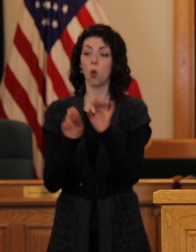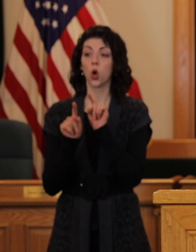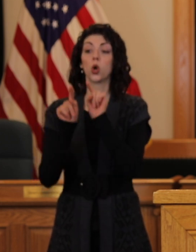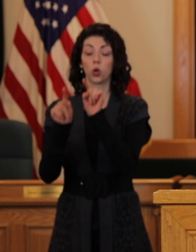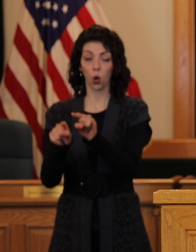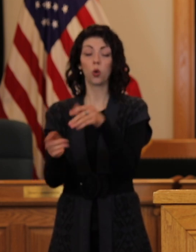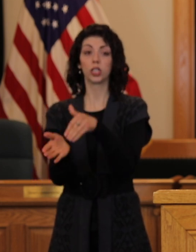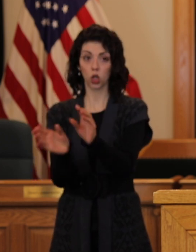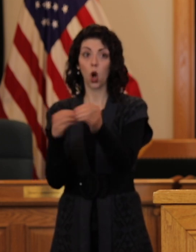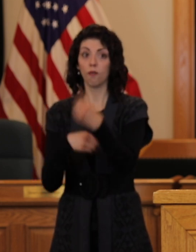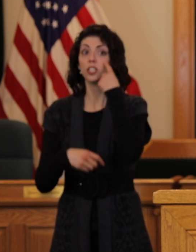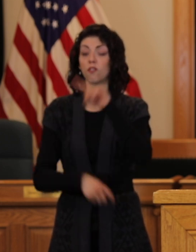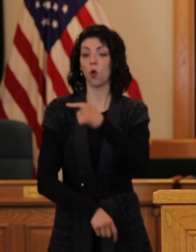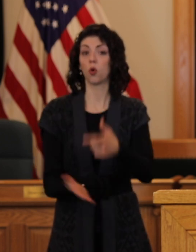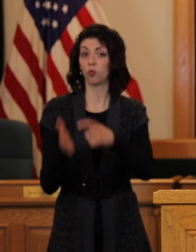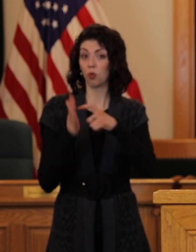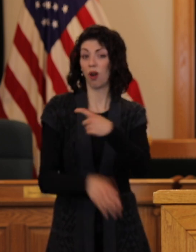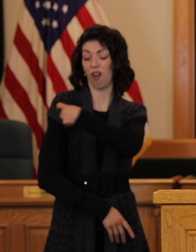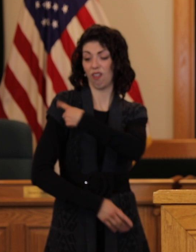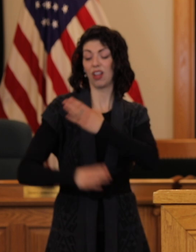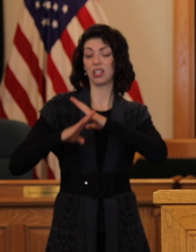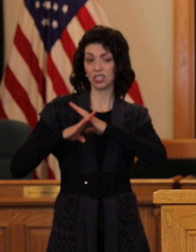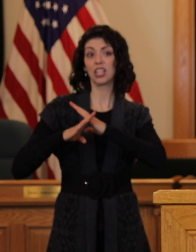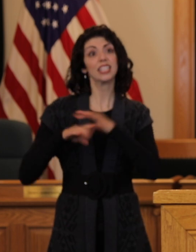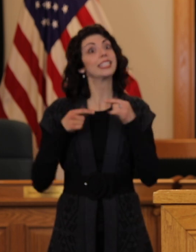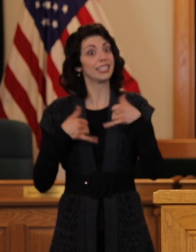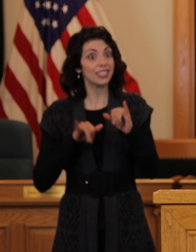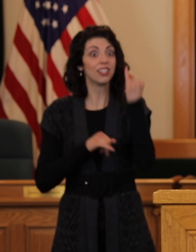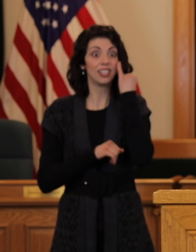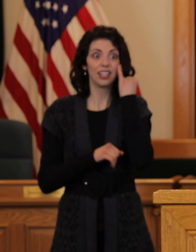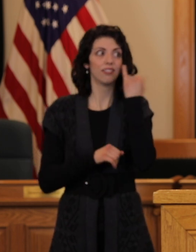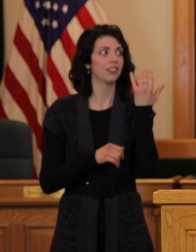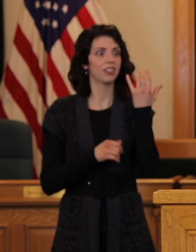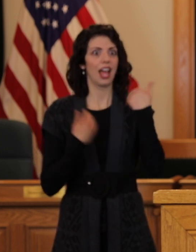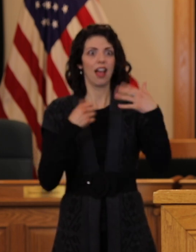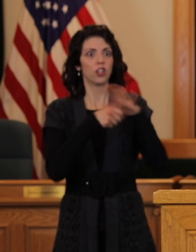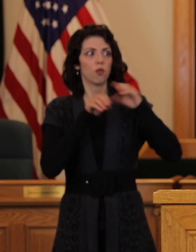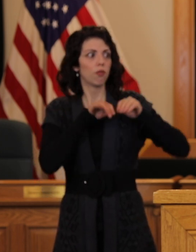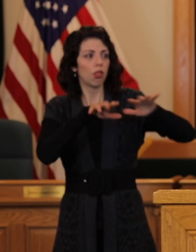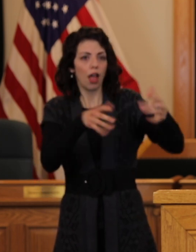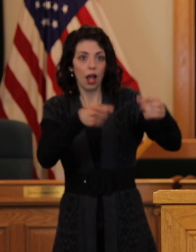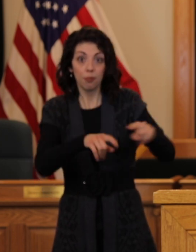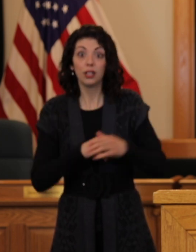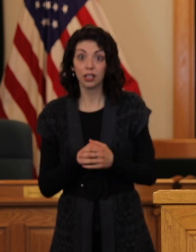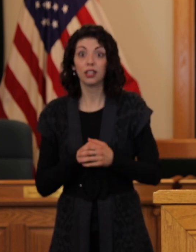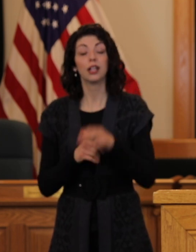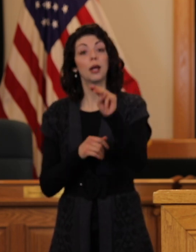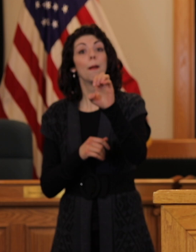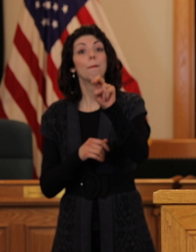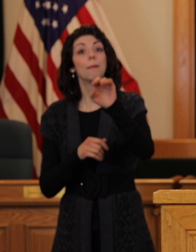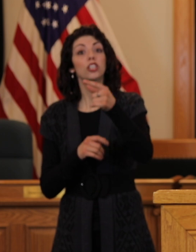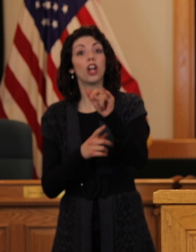this pandemic. One of the things that I'm personally fearful of is seeing vaccine-preventable diseases like meningitis in babies